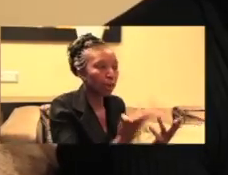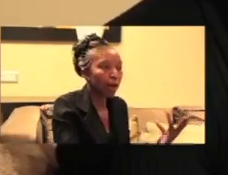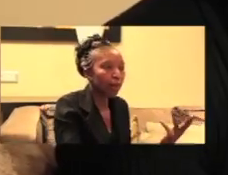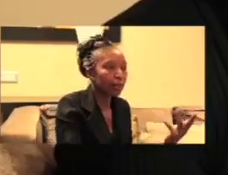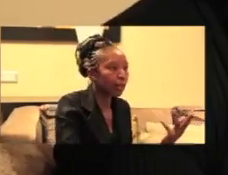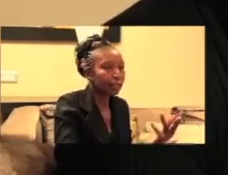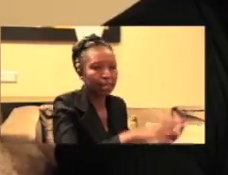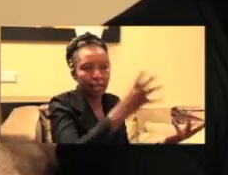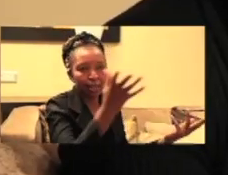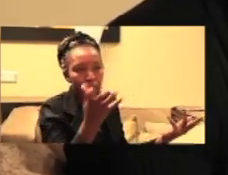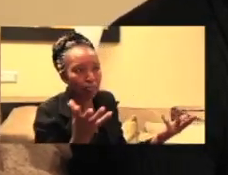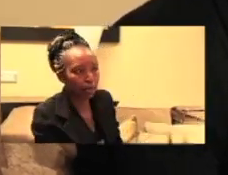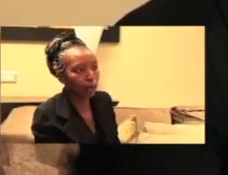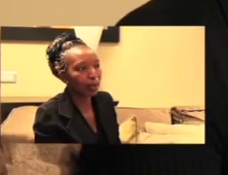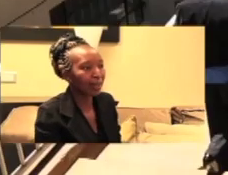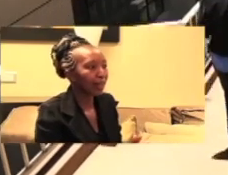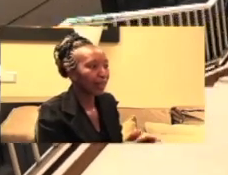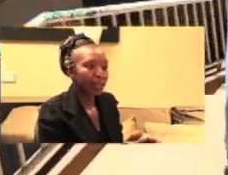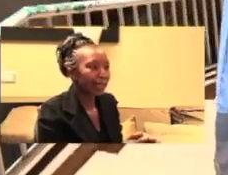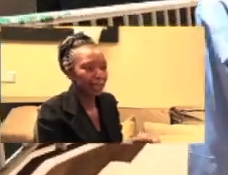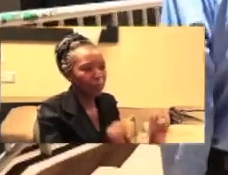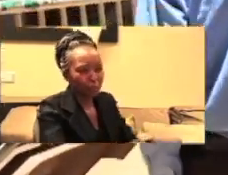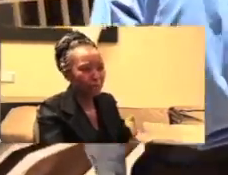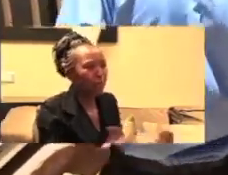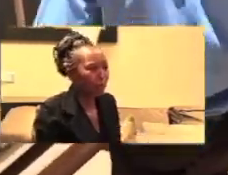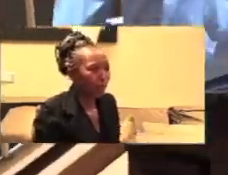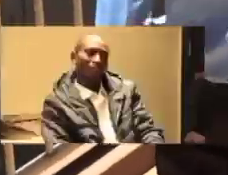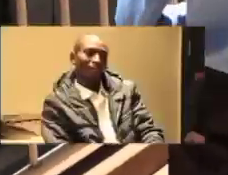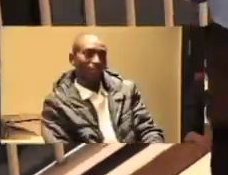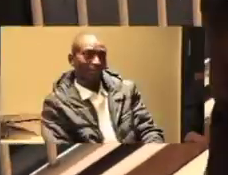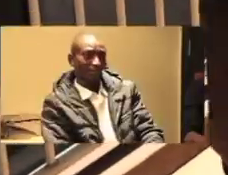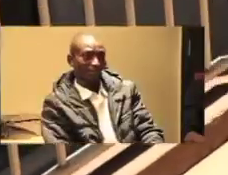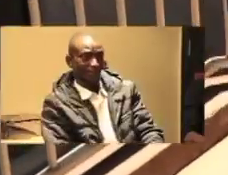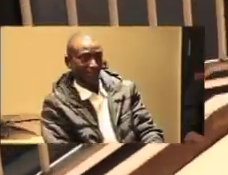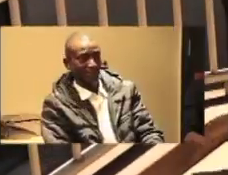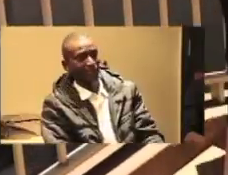hearing impaired and just other person. It's possible.